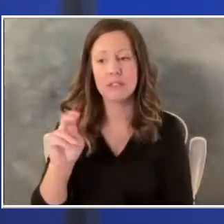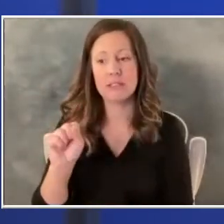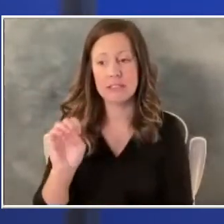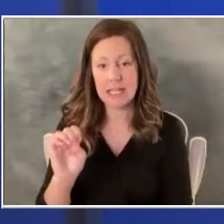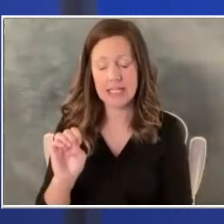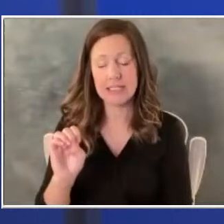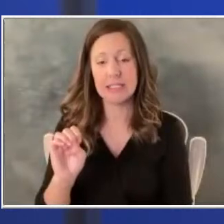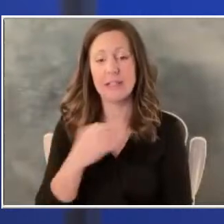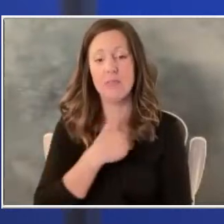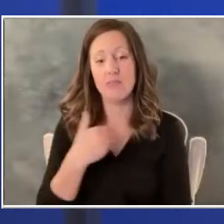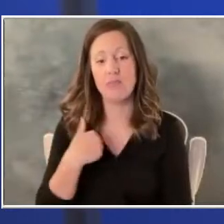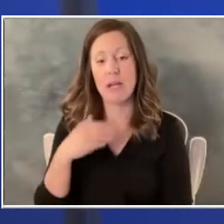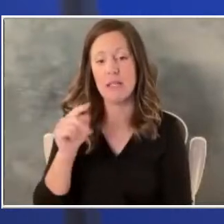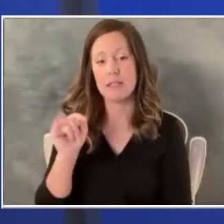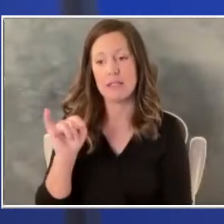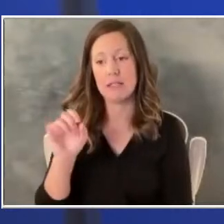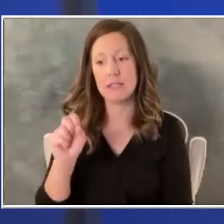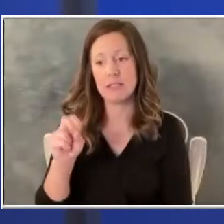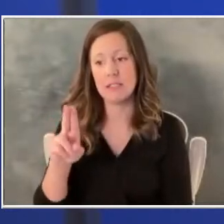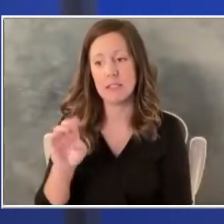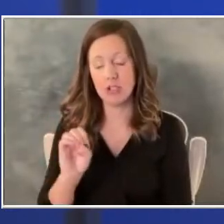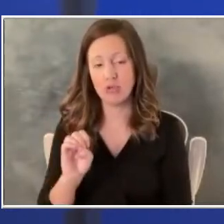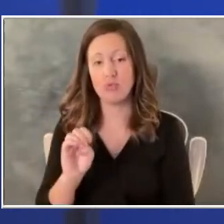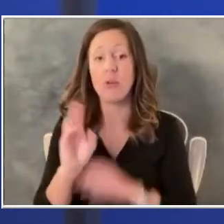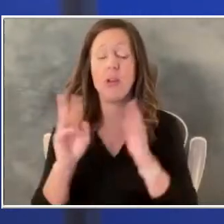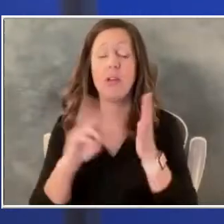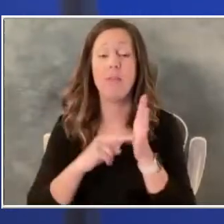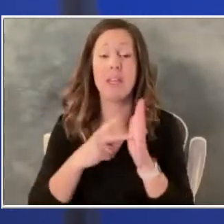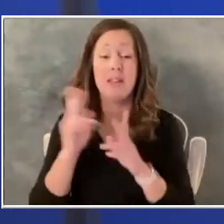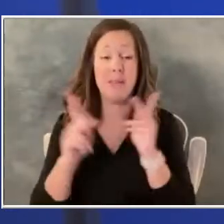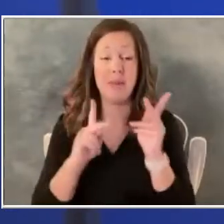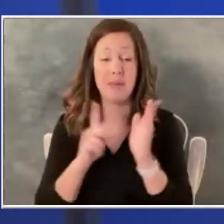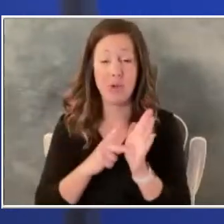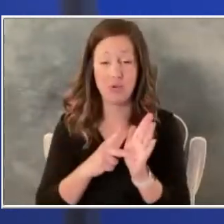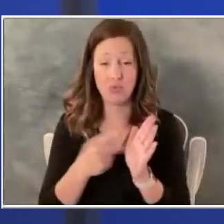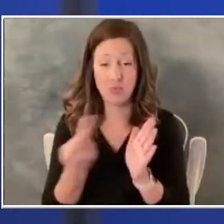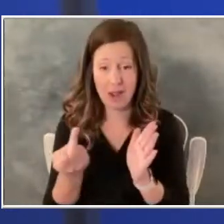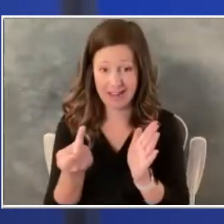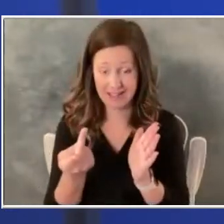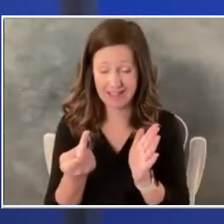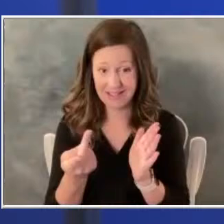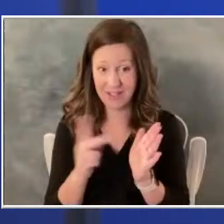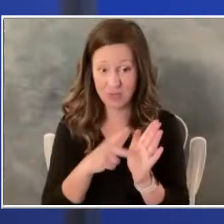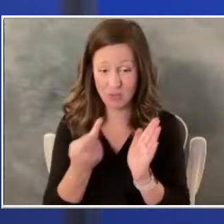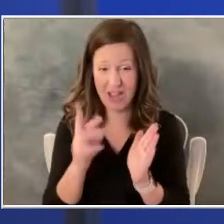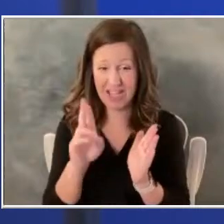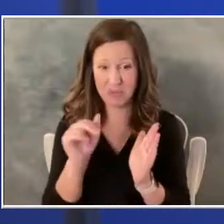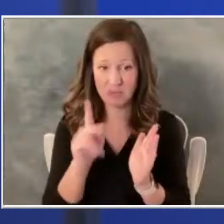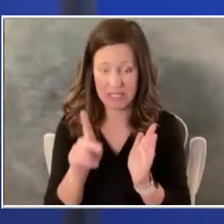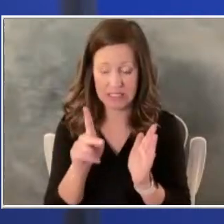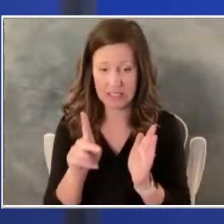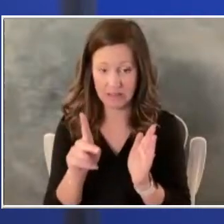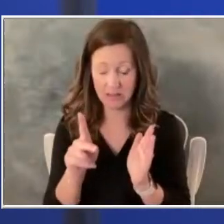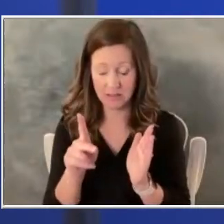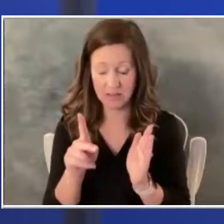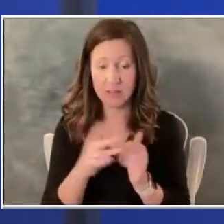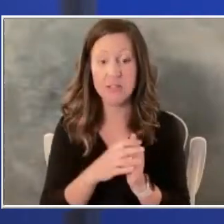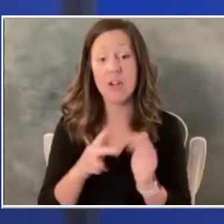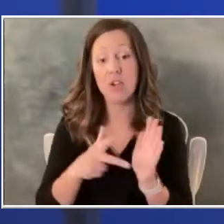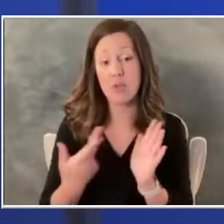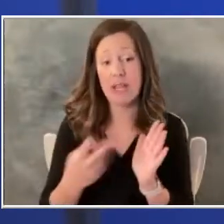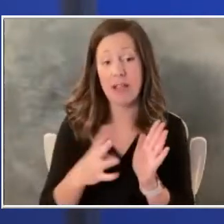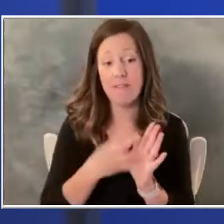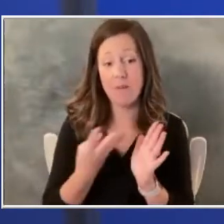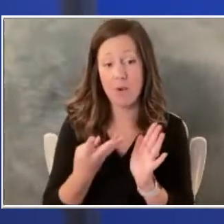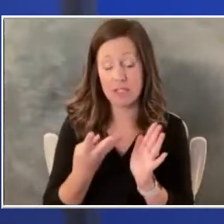breast tissue are at least at twice that of the average risk person, and 3 to 4 times that of the person